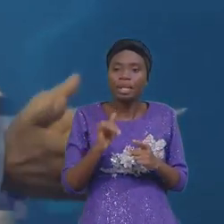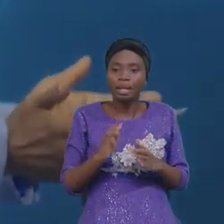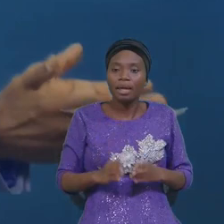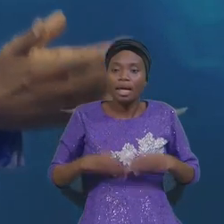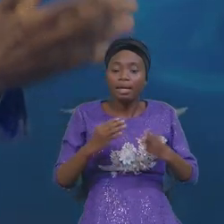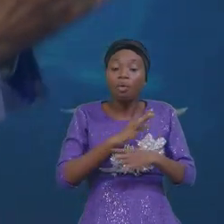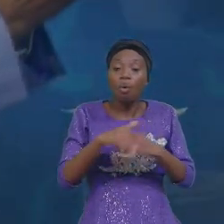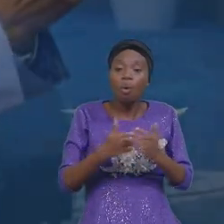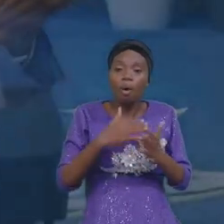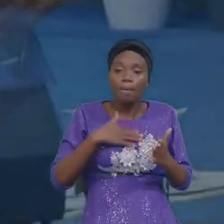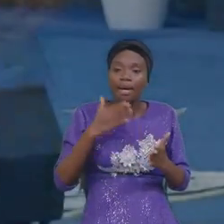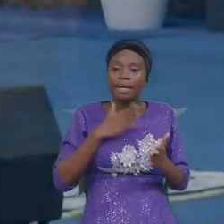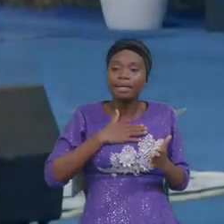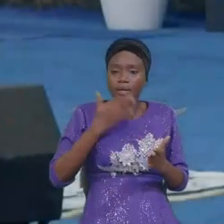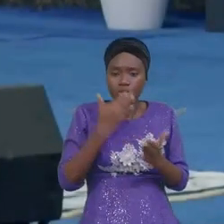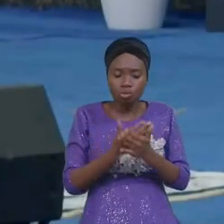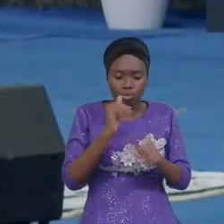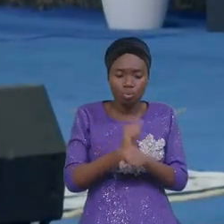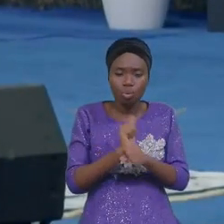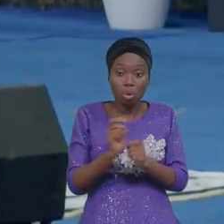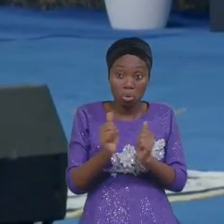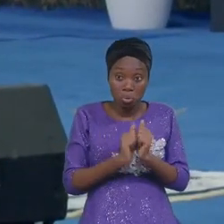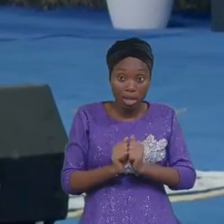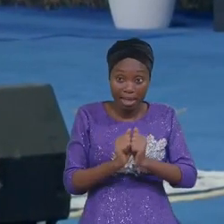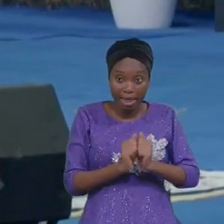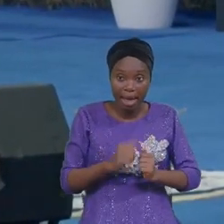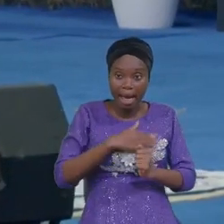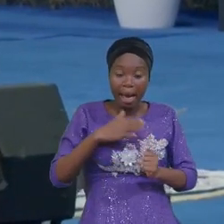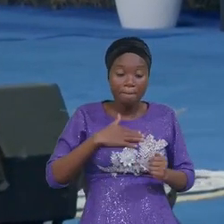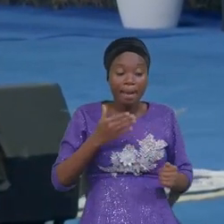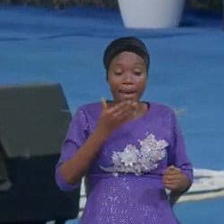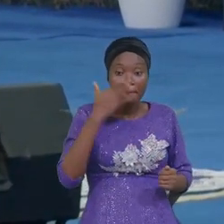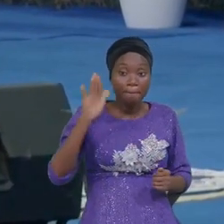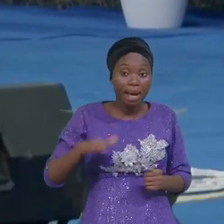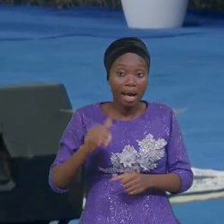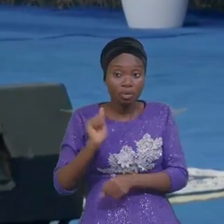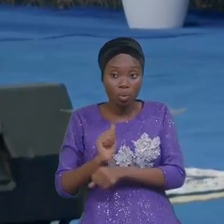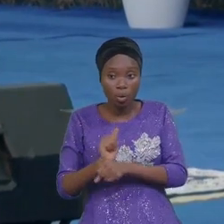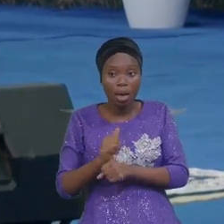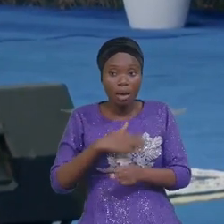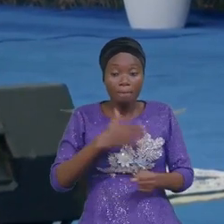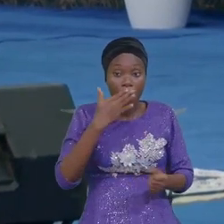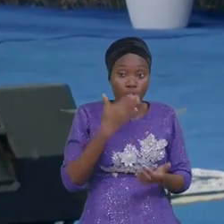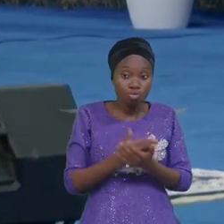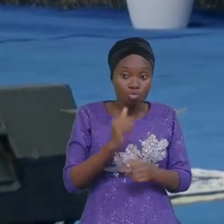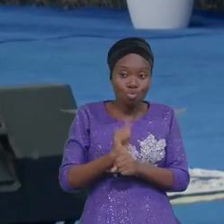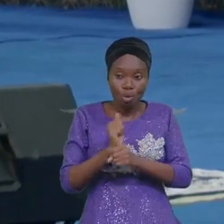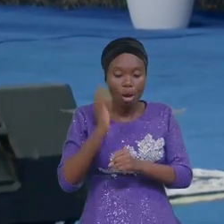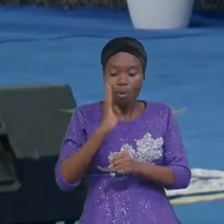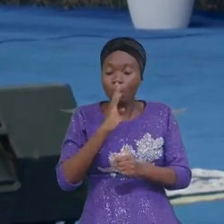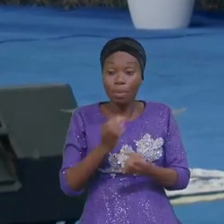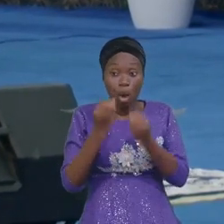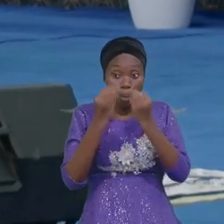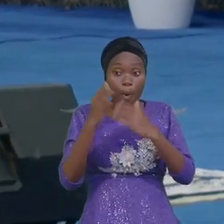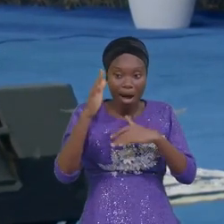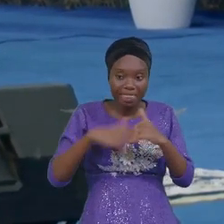good works together, and then my bad works, my good works will supersede and